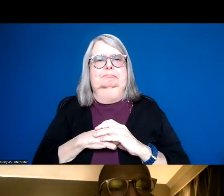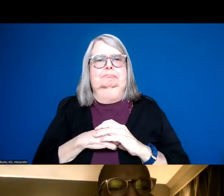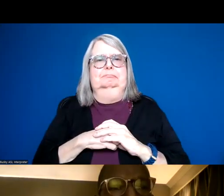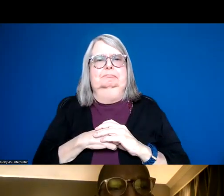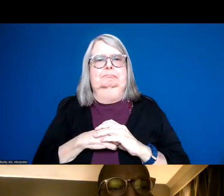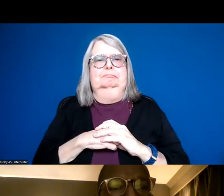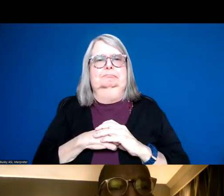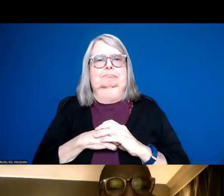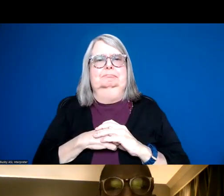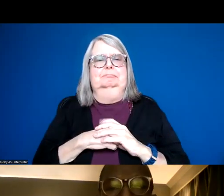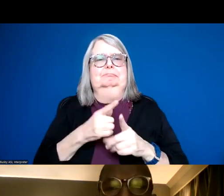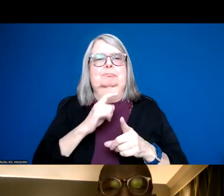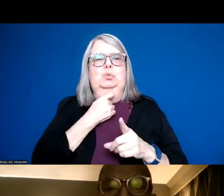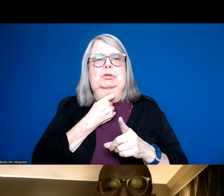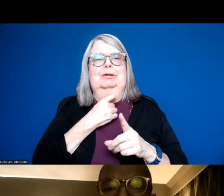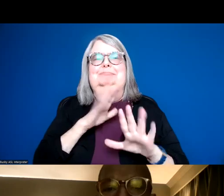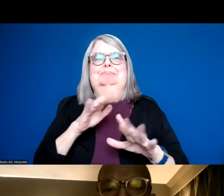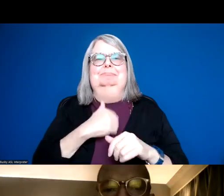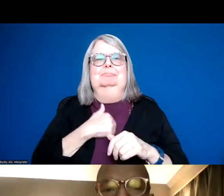I think you're on mute, sir. Yeah, I'm sorry.